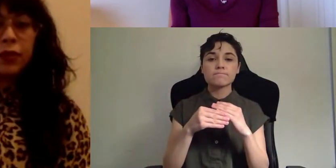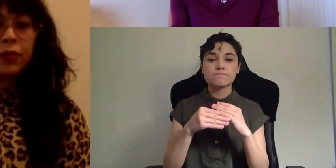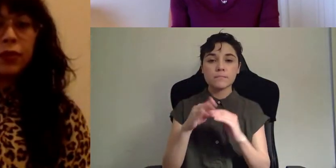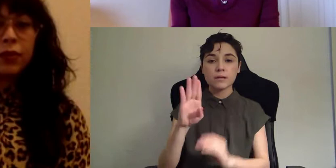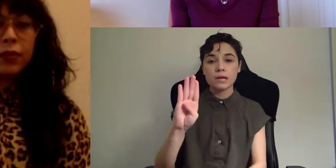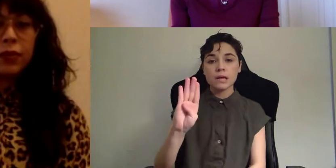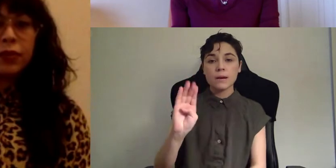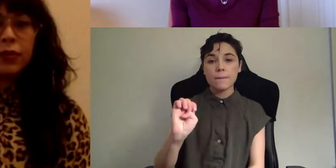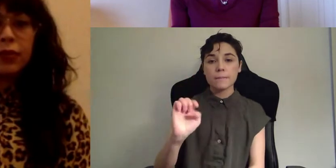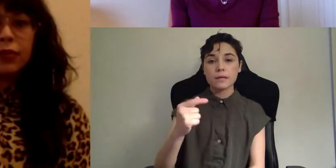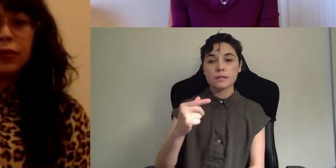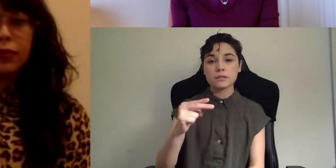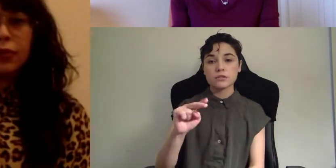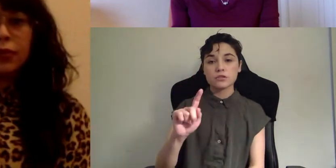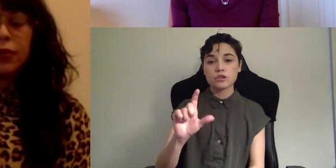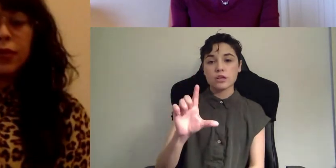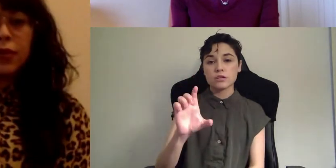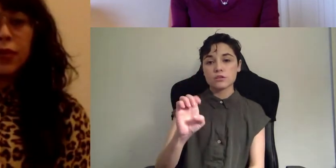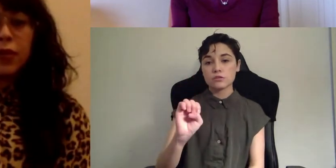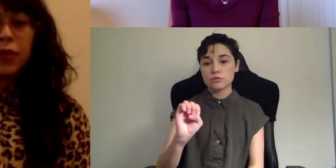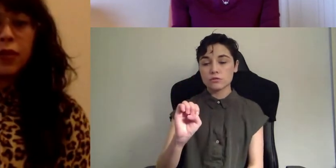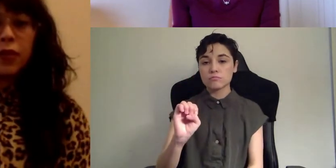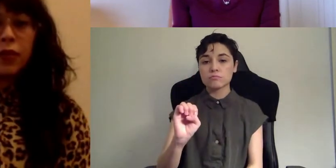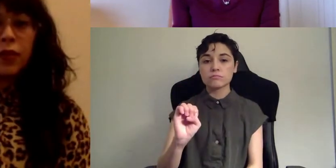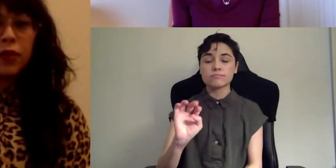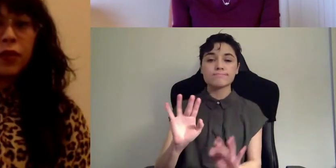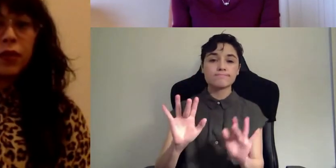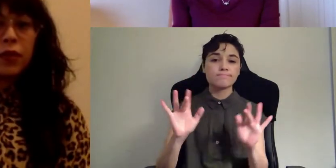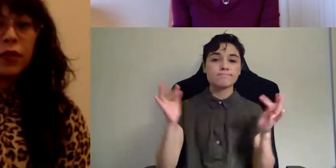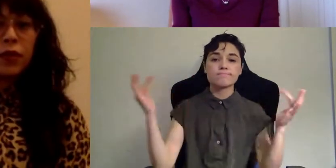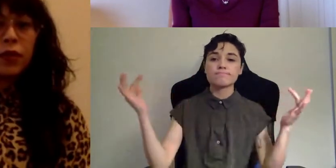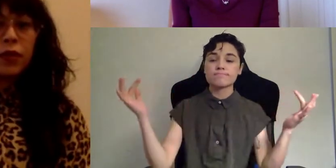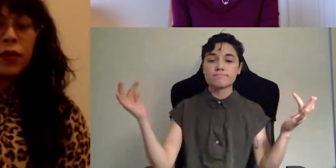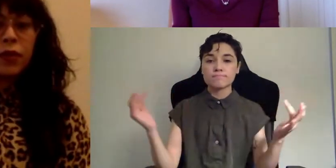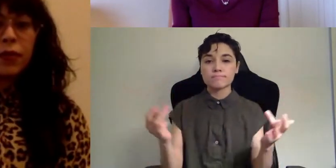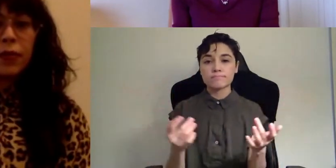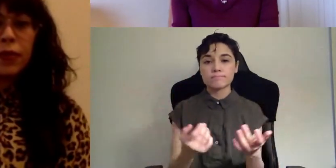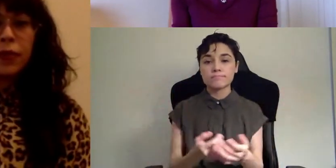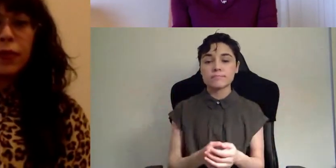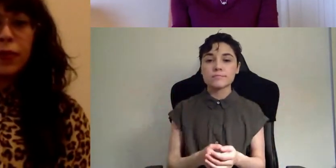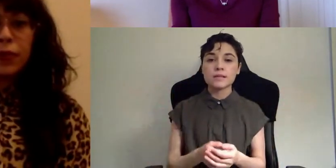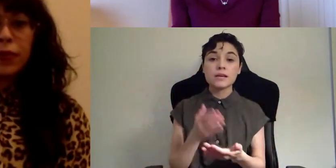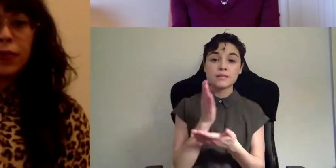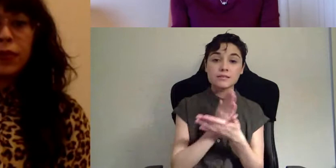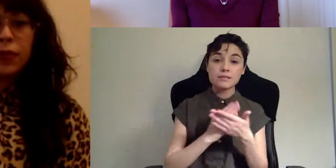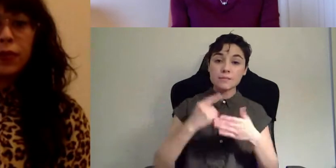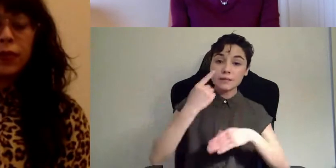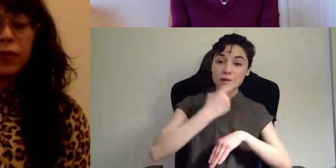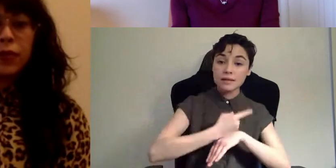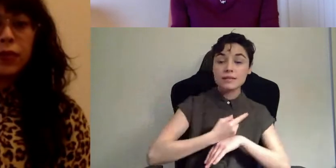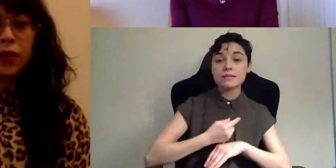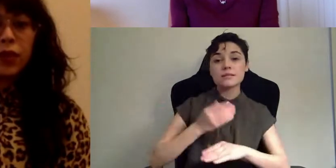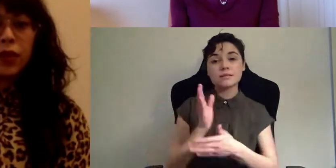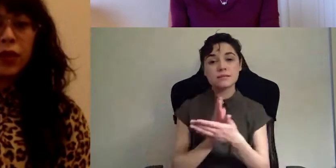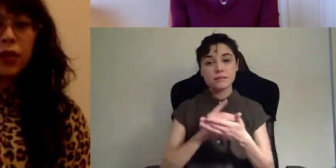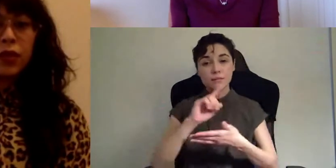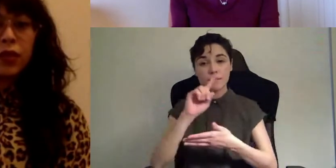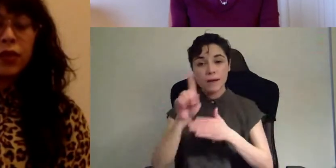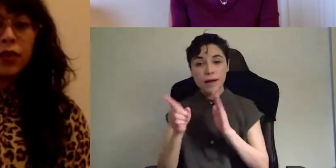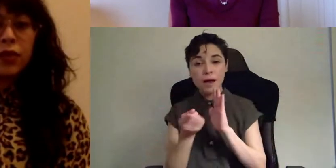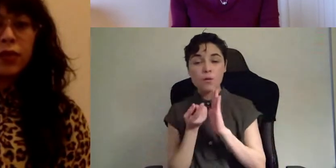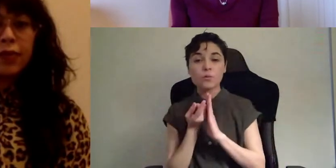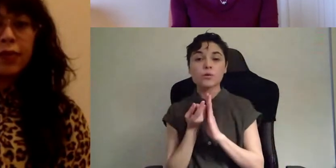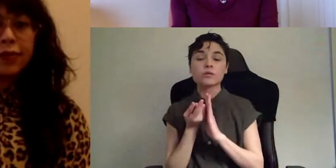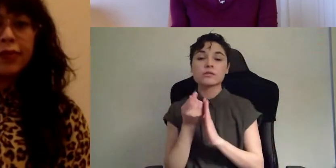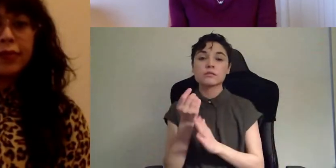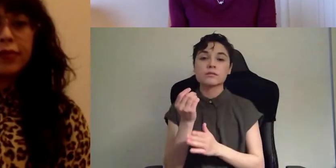is. And that some days it's, or some hours, sometimes it may not be the best time